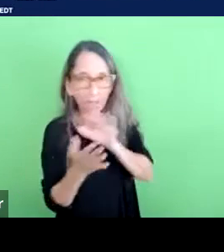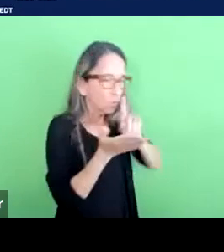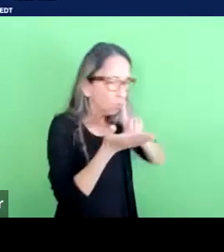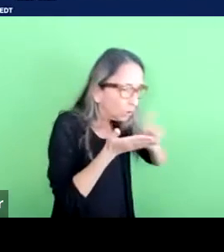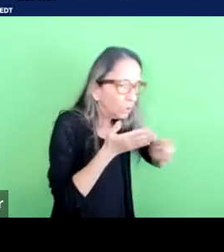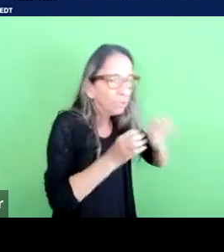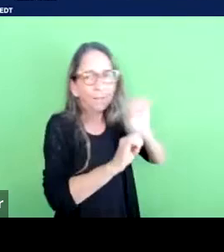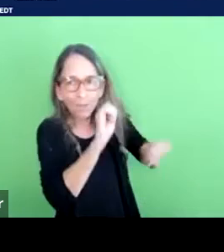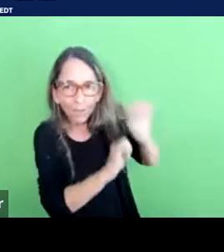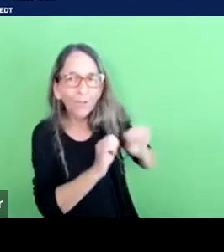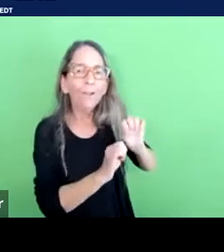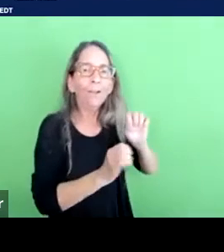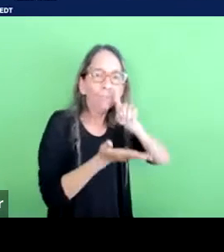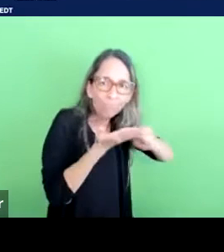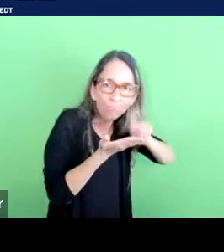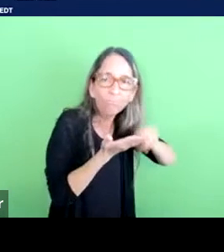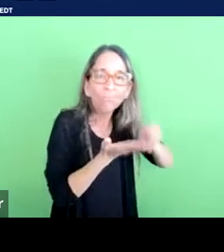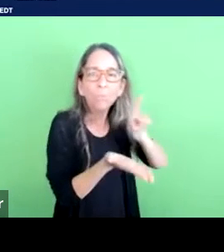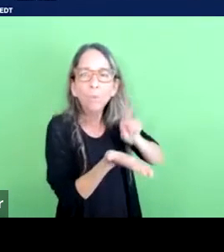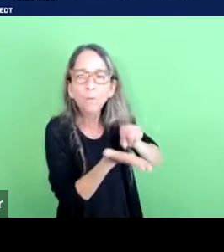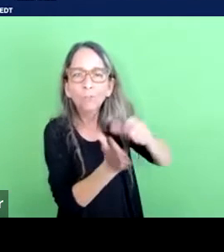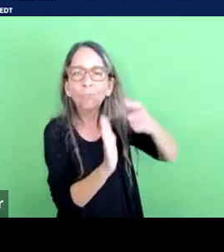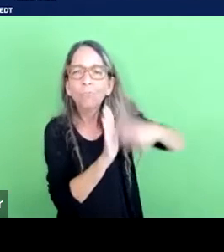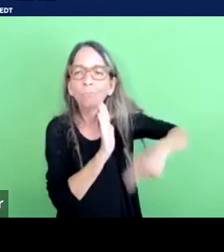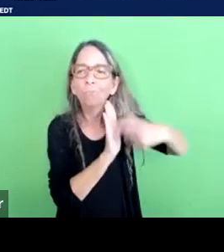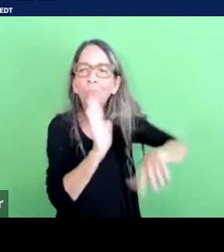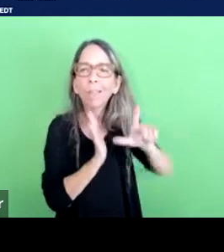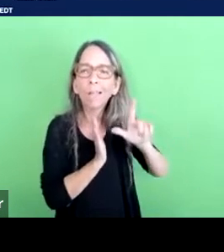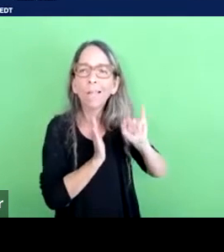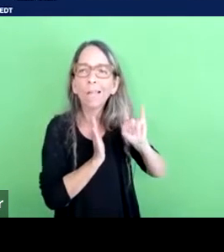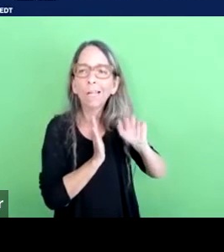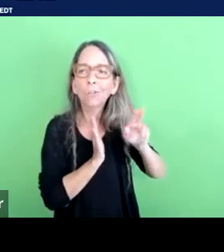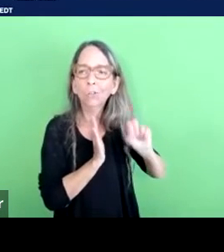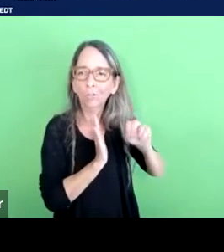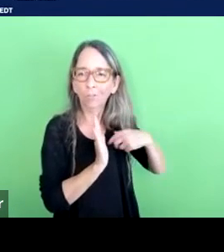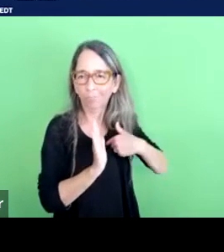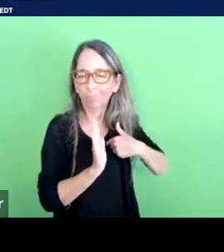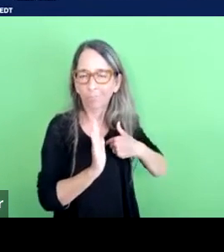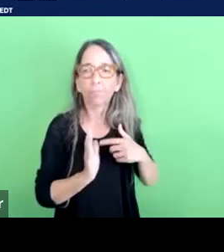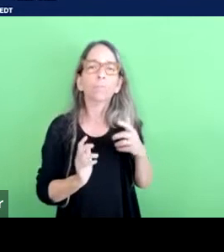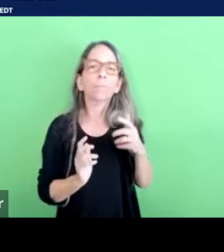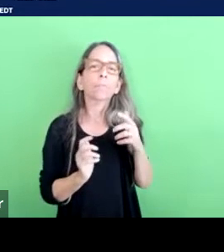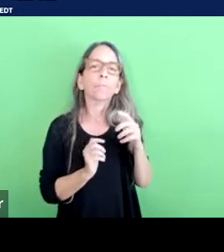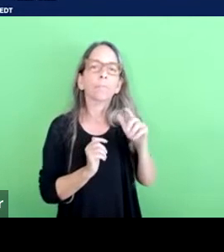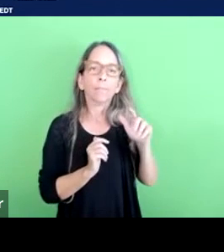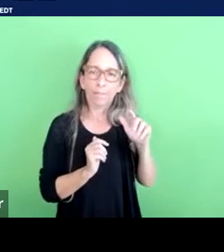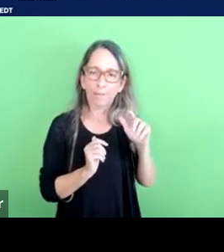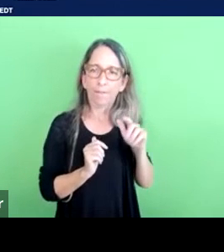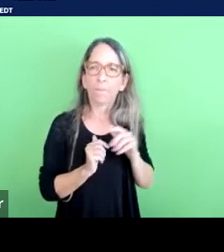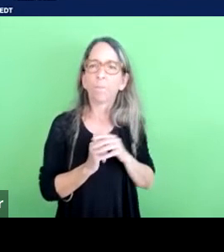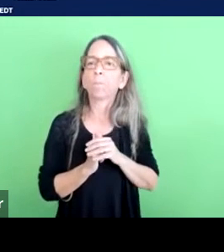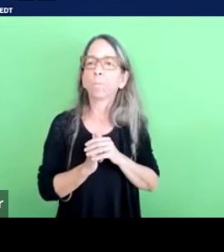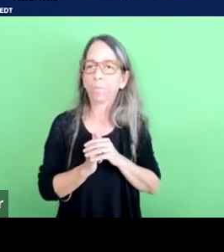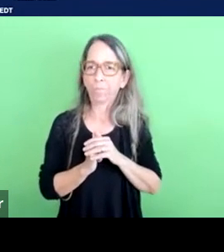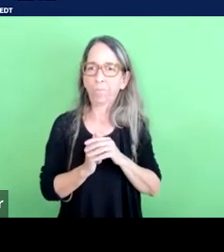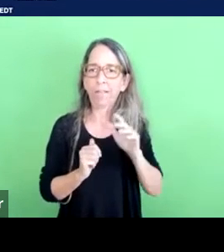literature and everything else, and fold that back into our product, whether it's on the front end and something that the user sees as a feature, or in the back